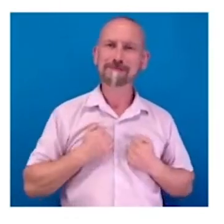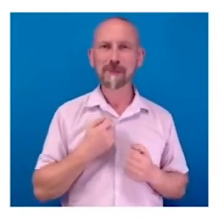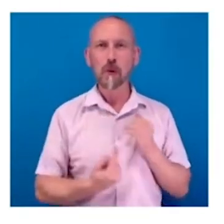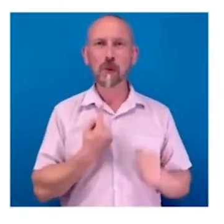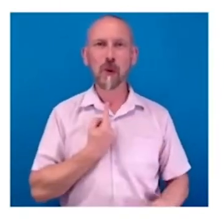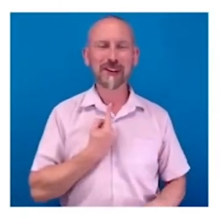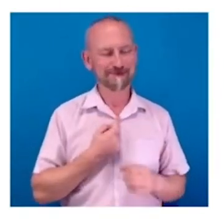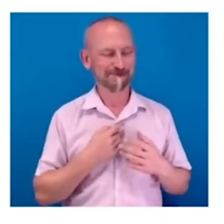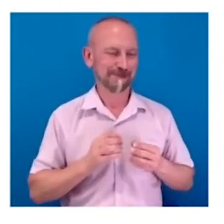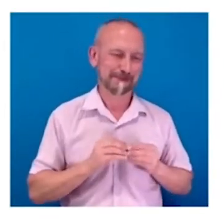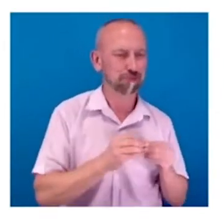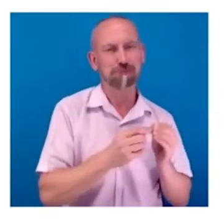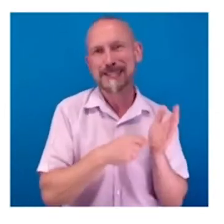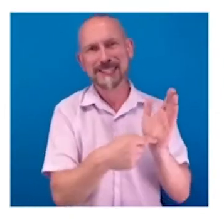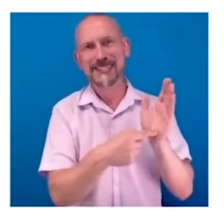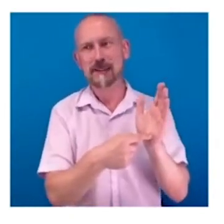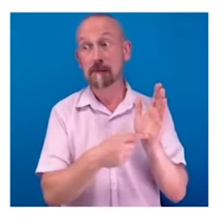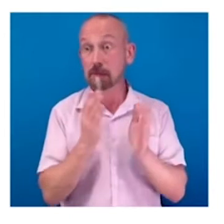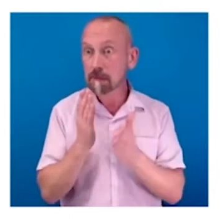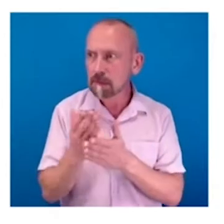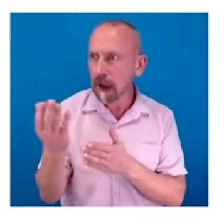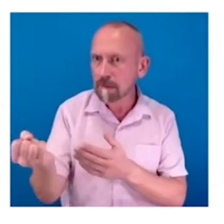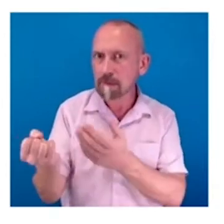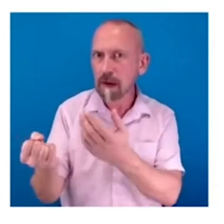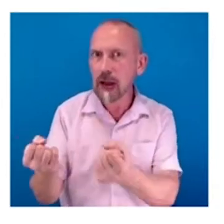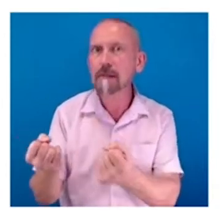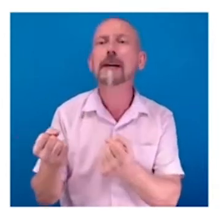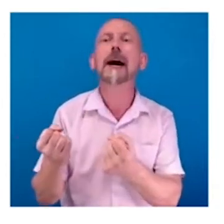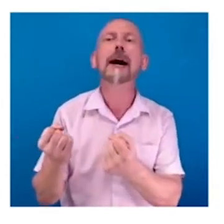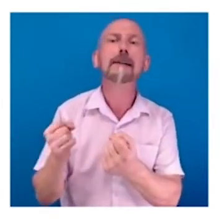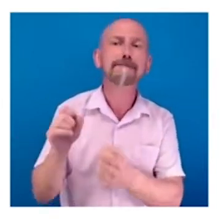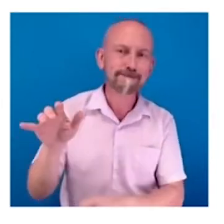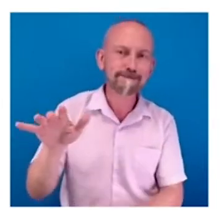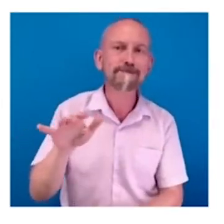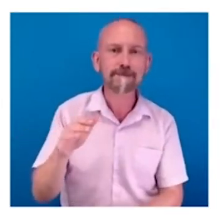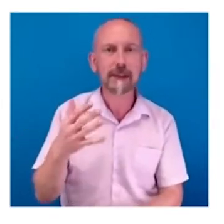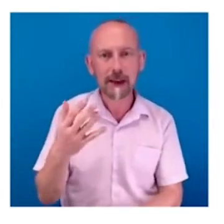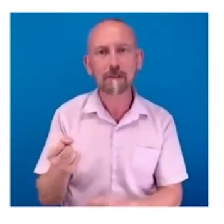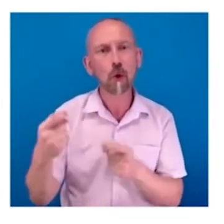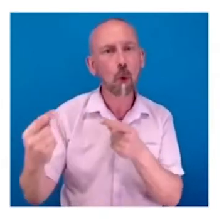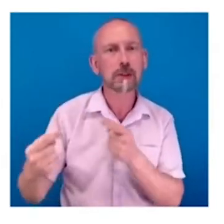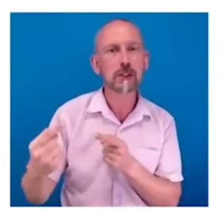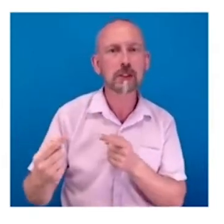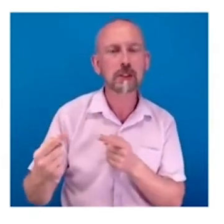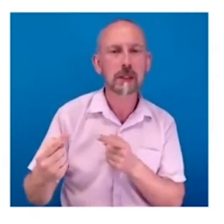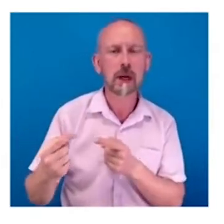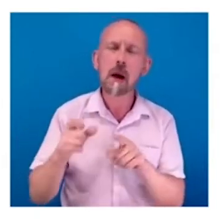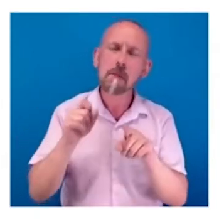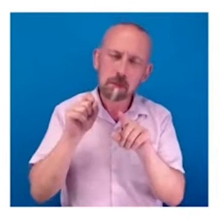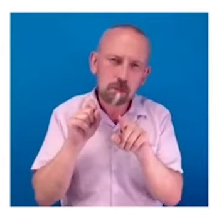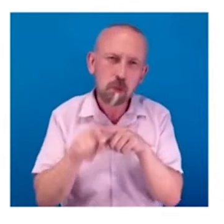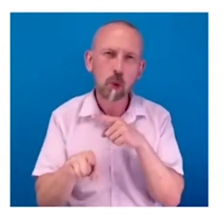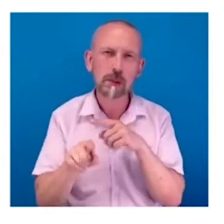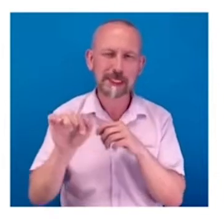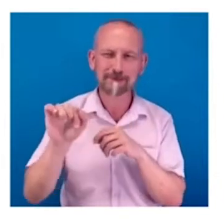us. So there was actually competition in the technology field, but it was actually mainly used in very